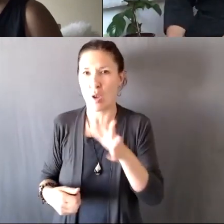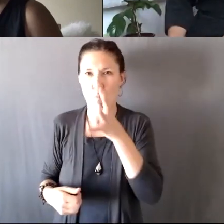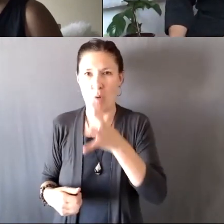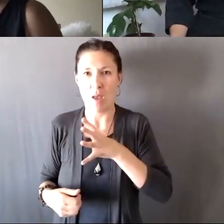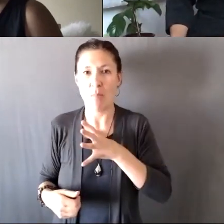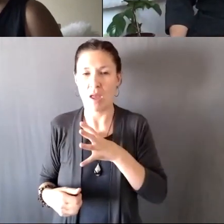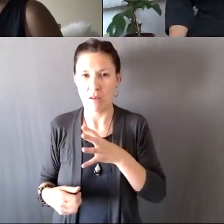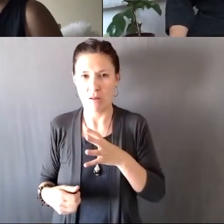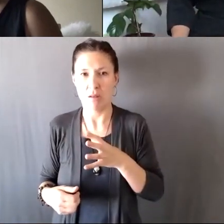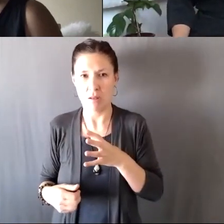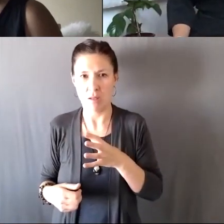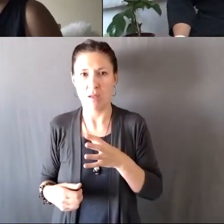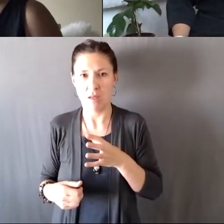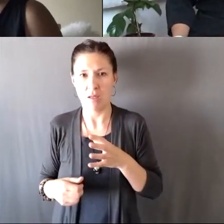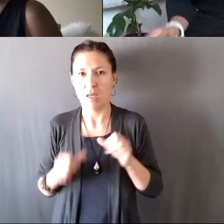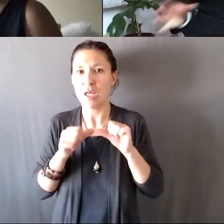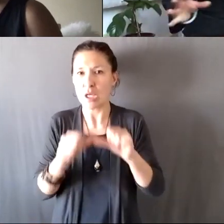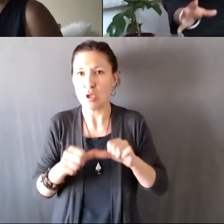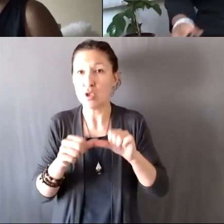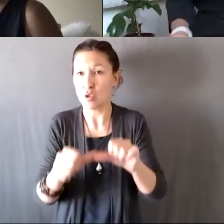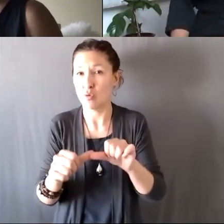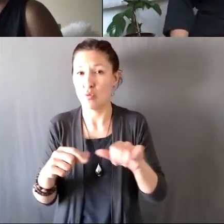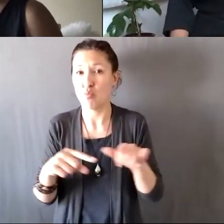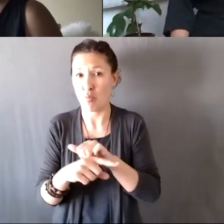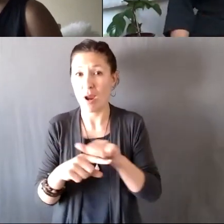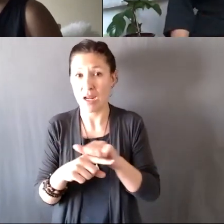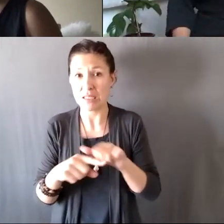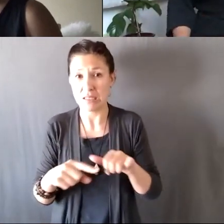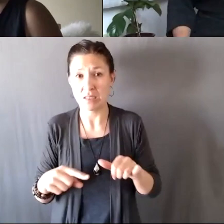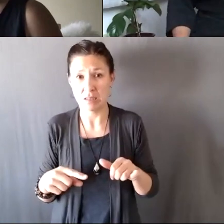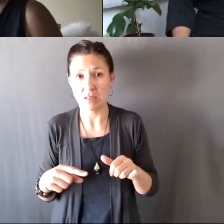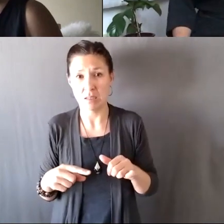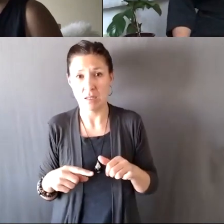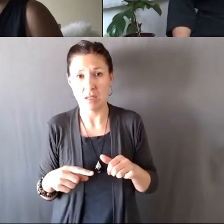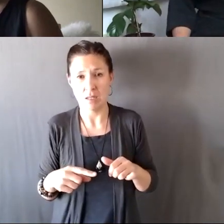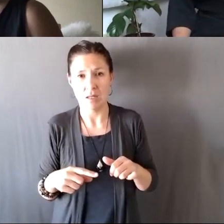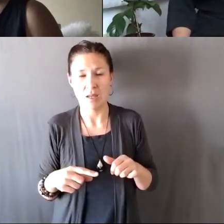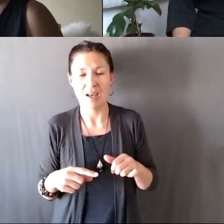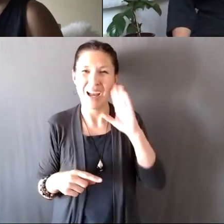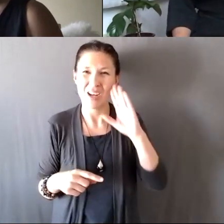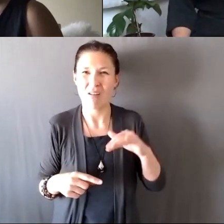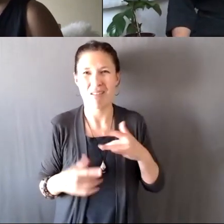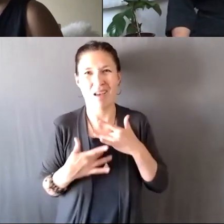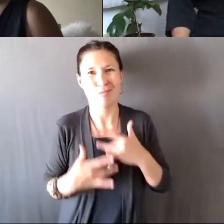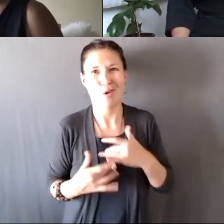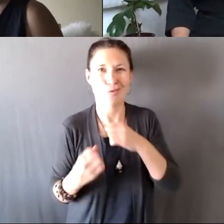along a practice with a very masculine focus.